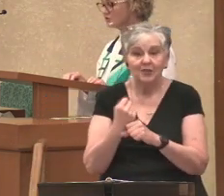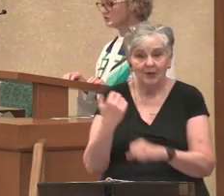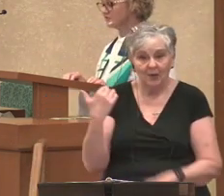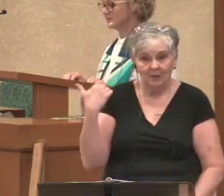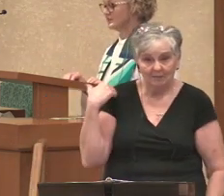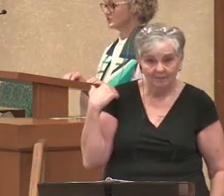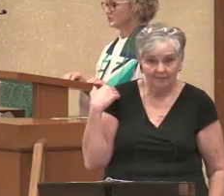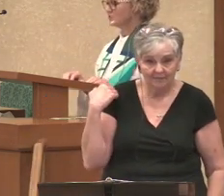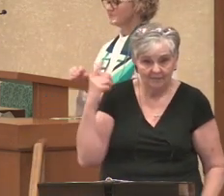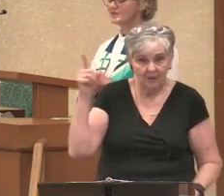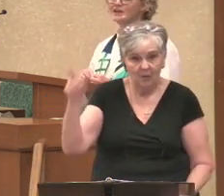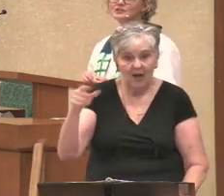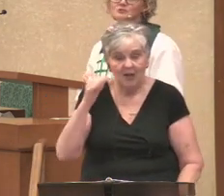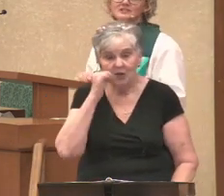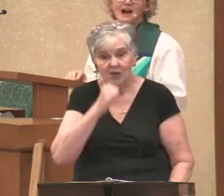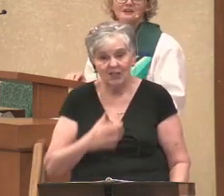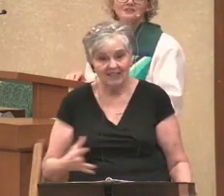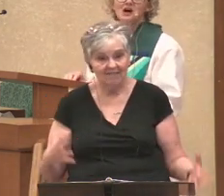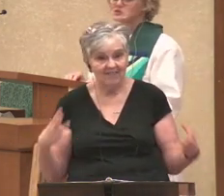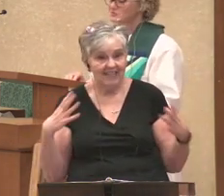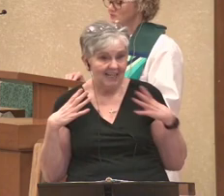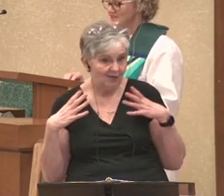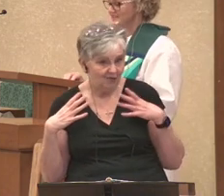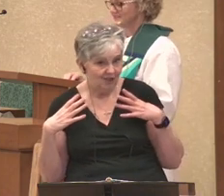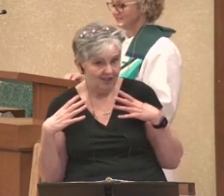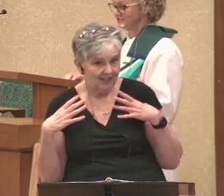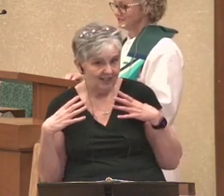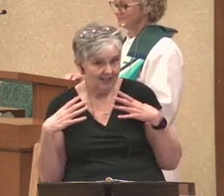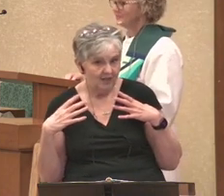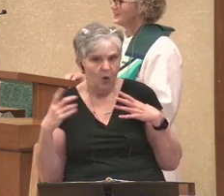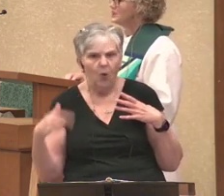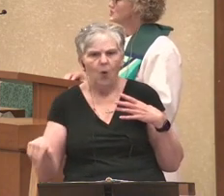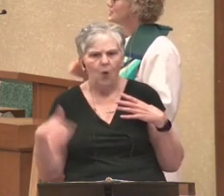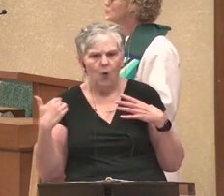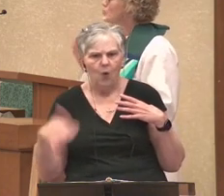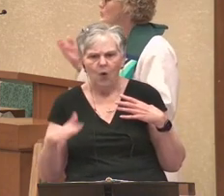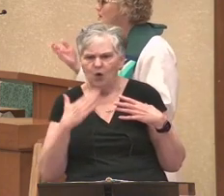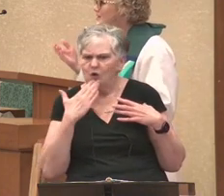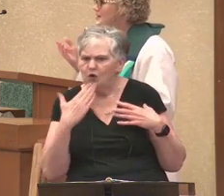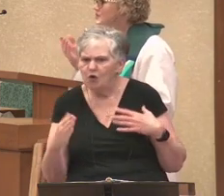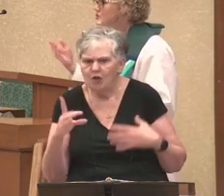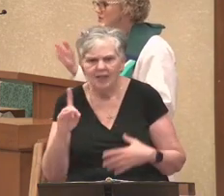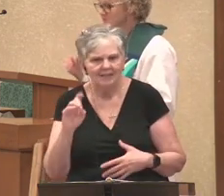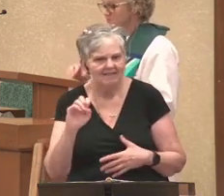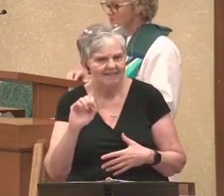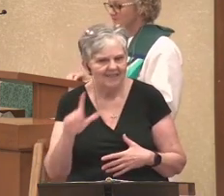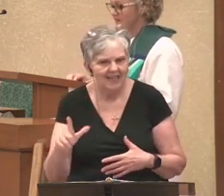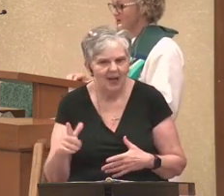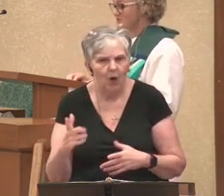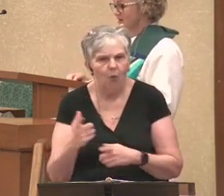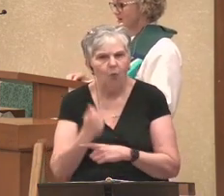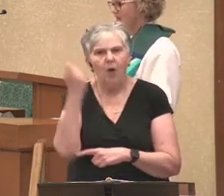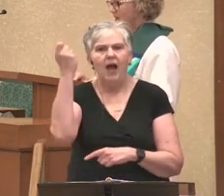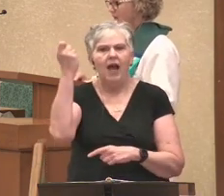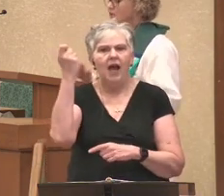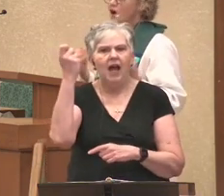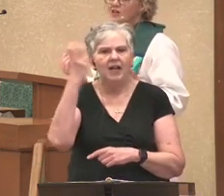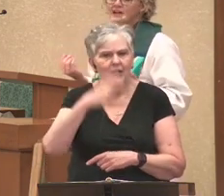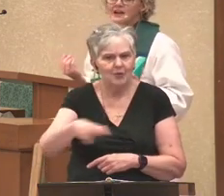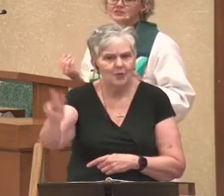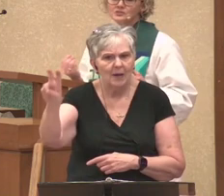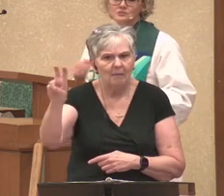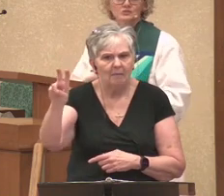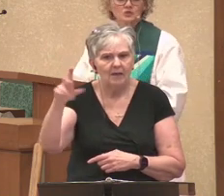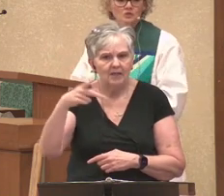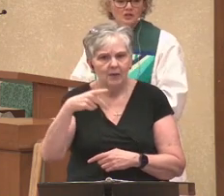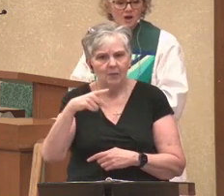on a girls' vacation with a friend who had gotten a great deal. She had won a trip to Puerto Vallarta, and all